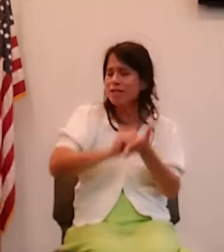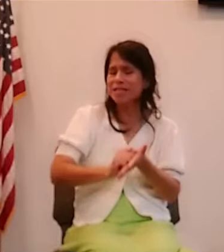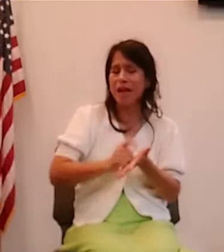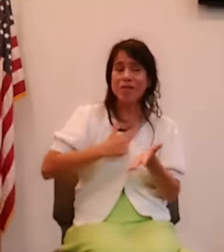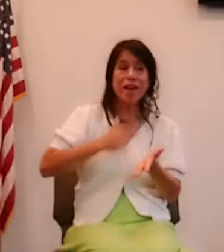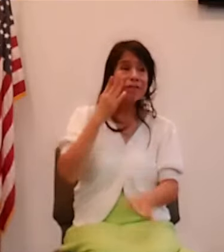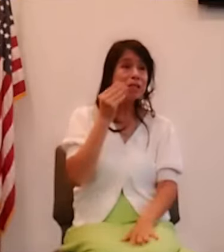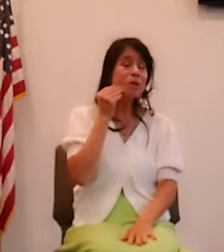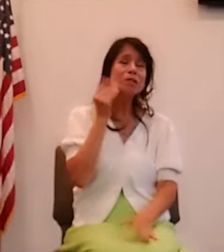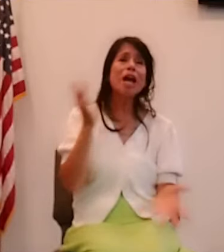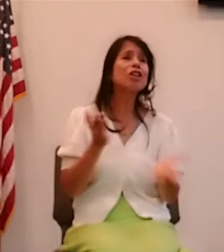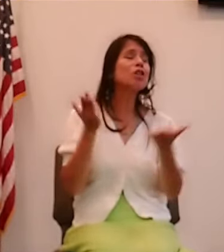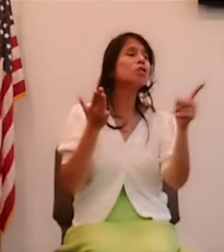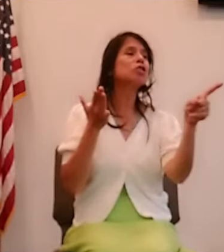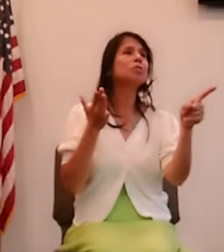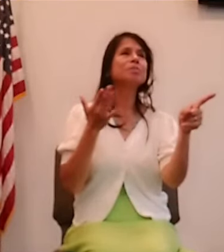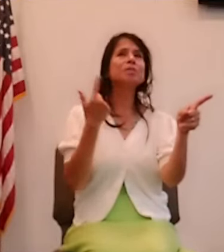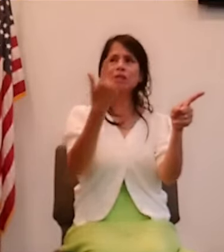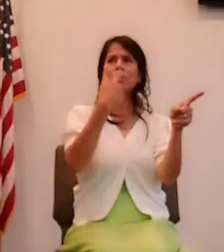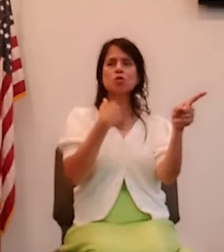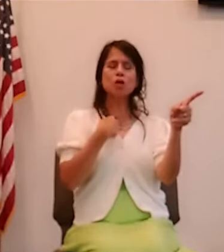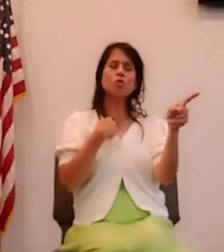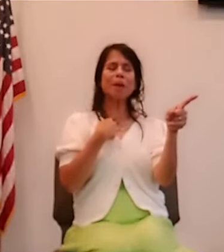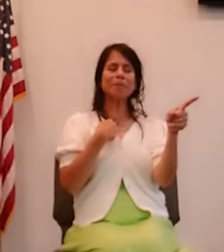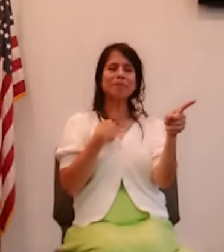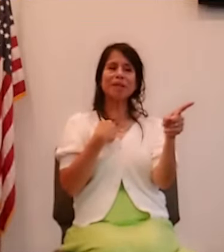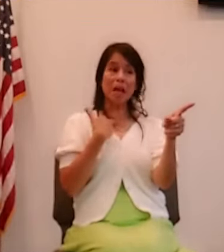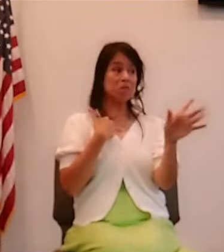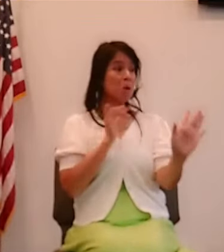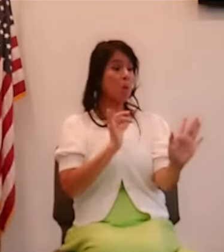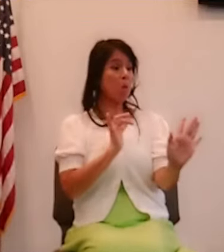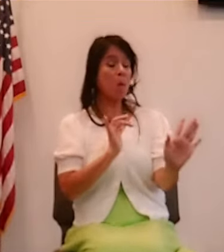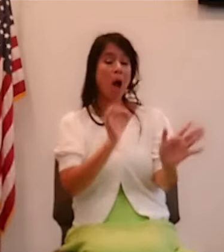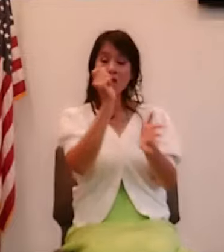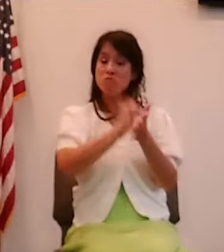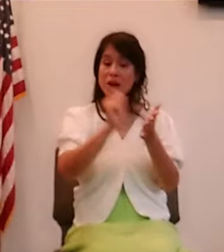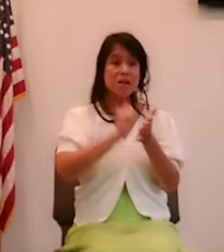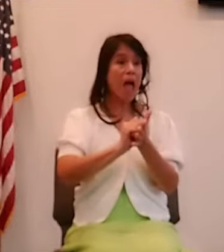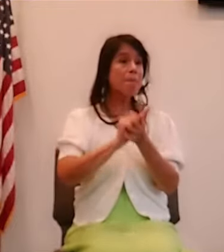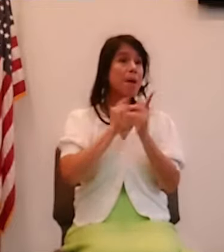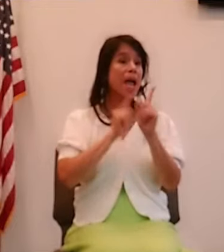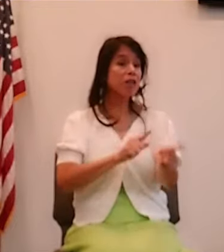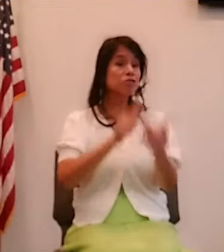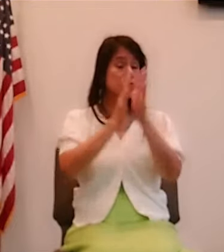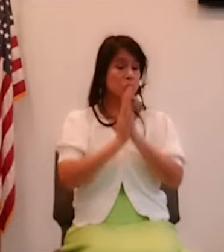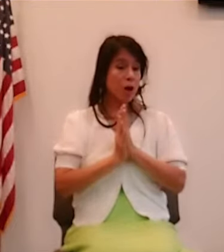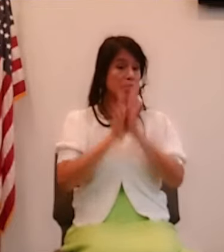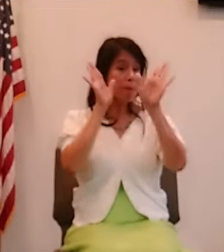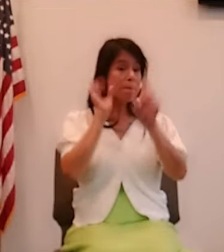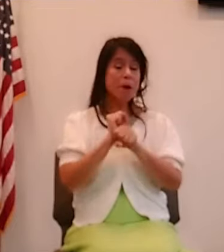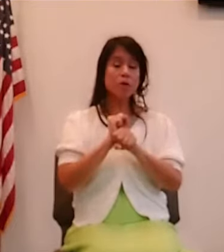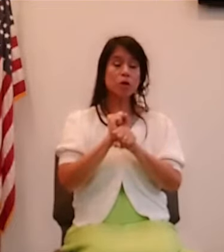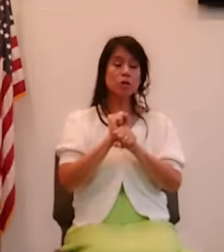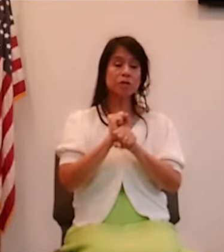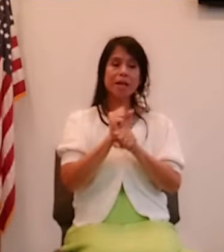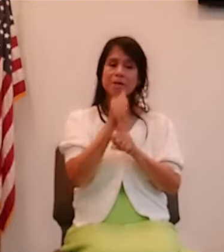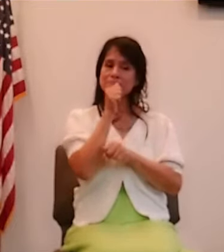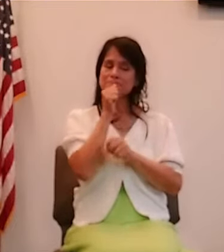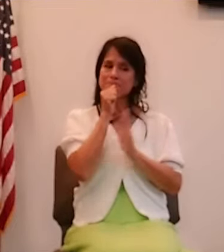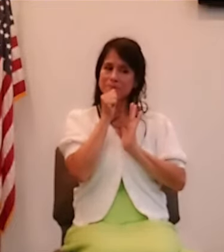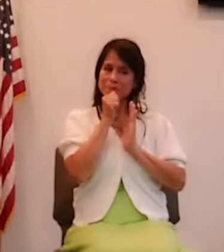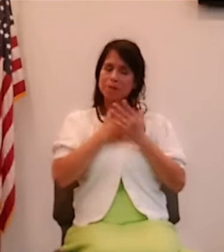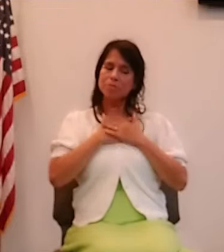know, somebody told me this, and I started doing it, and I write down my miracles. I write them down, and I don't tell people about my